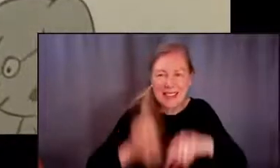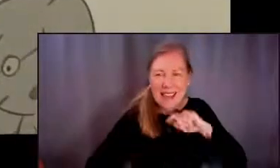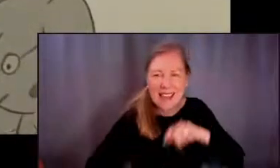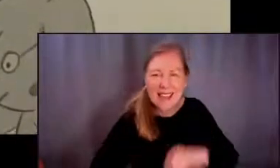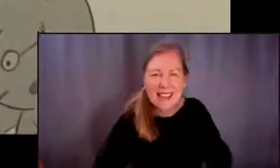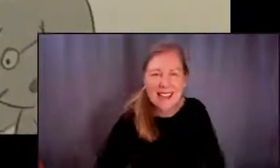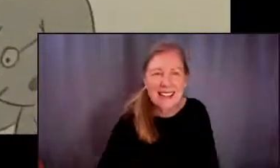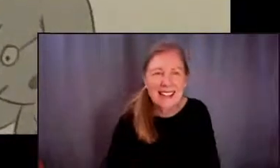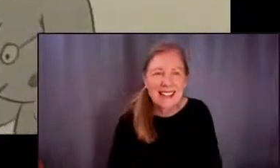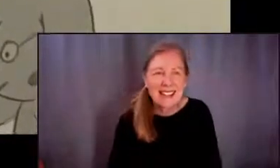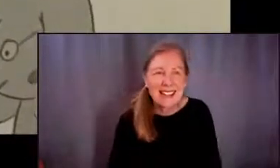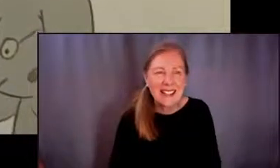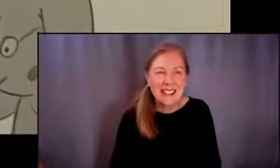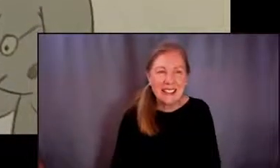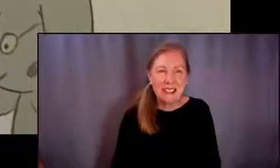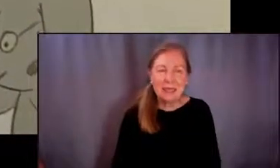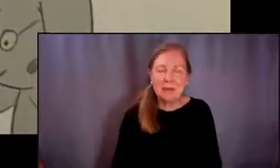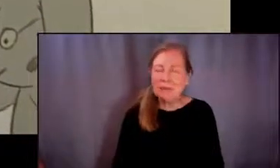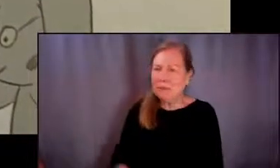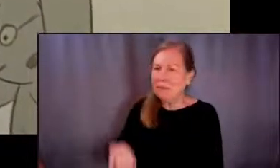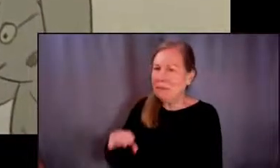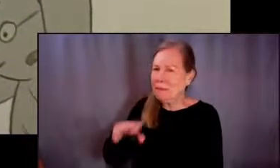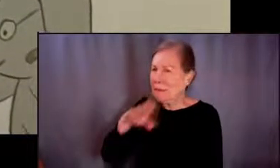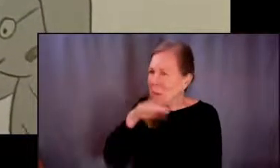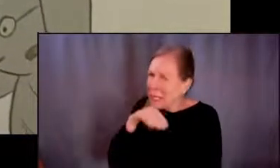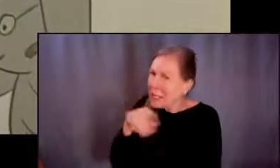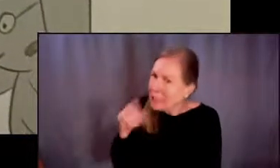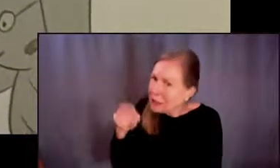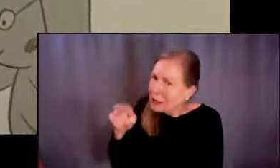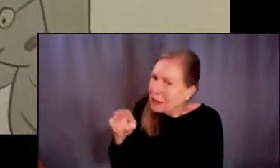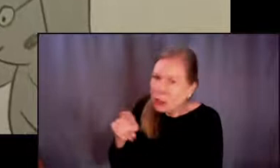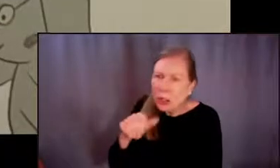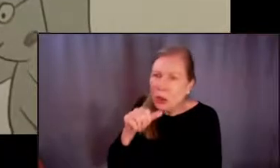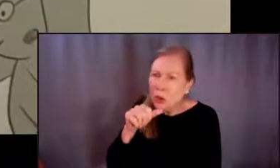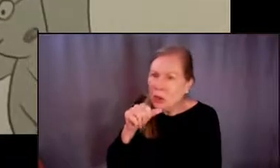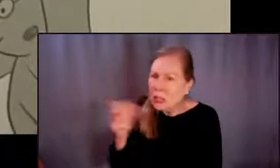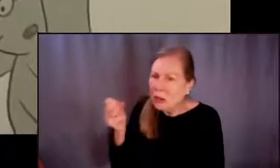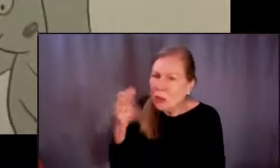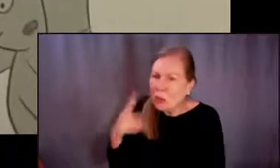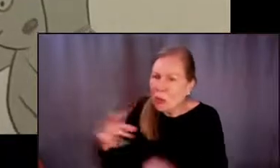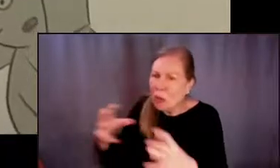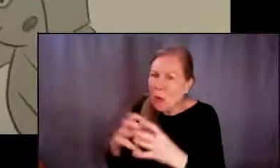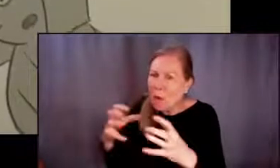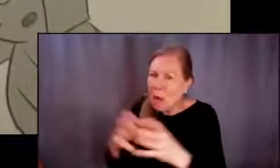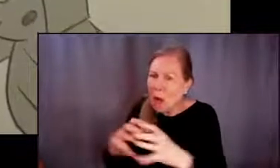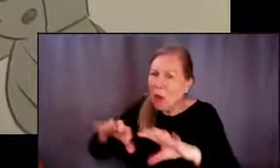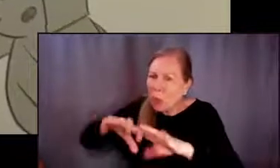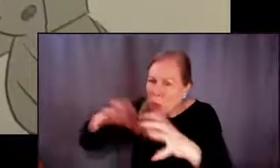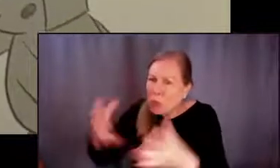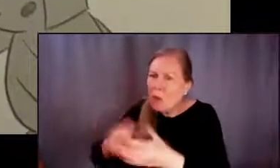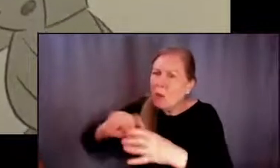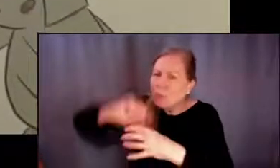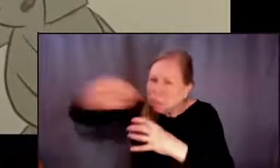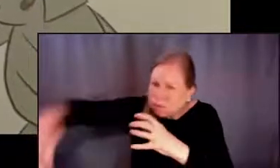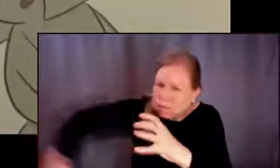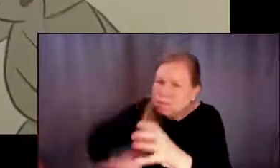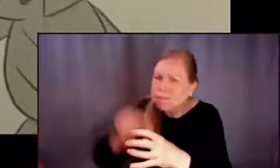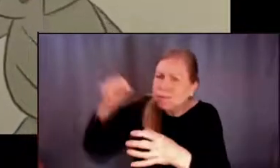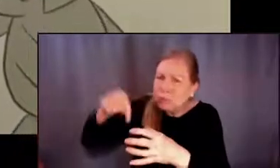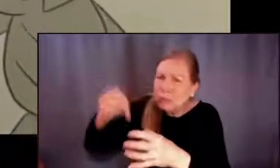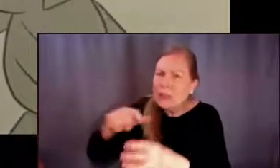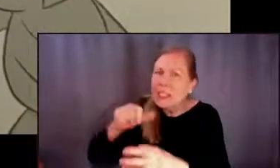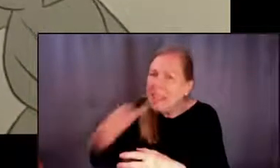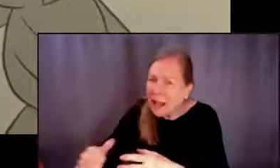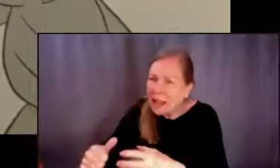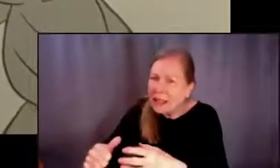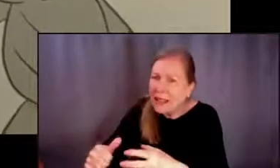Beat! Piggy, you did not throw the ball all around the world. The